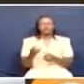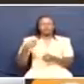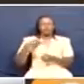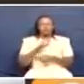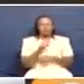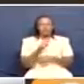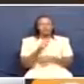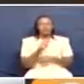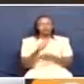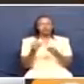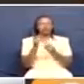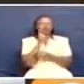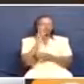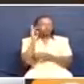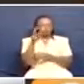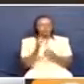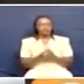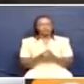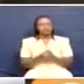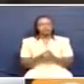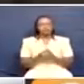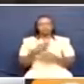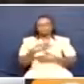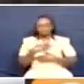We will deal with that tomorrow. Most obliged. Yes.